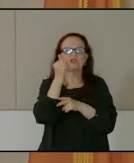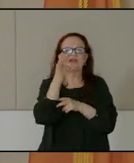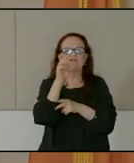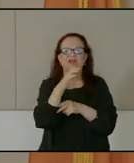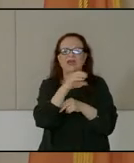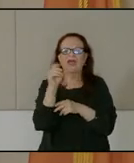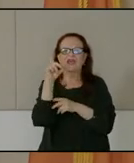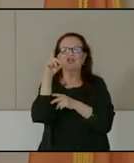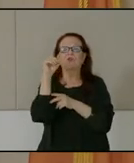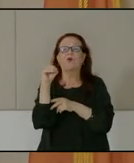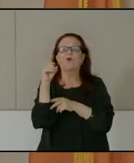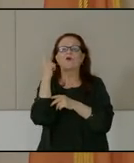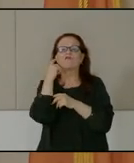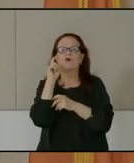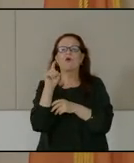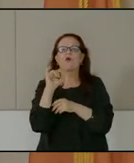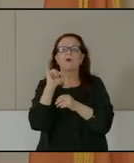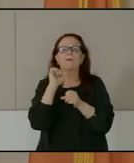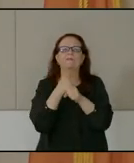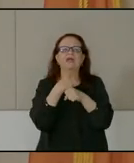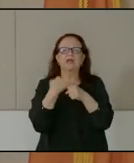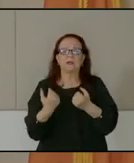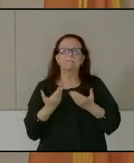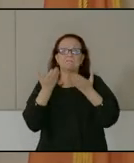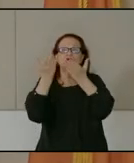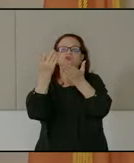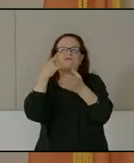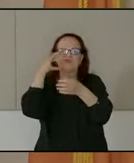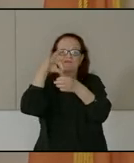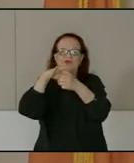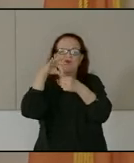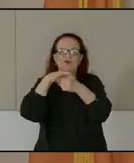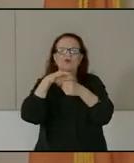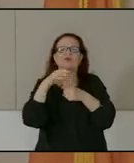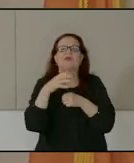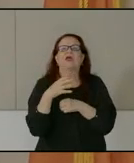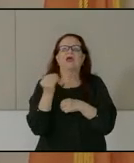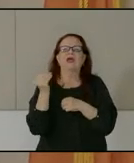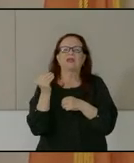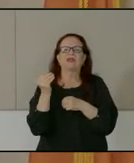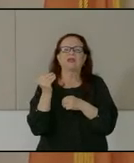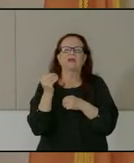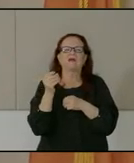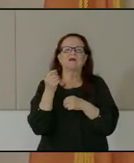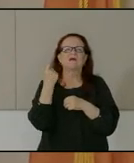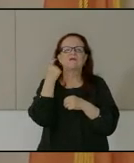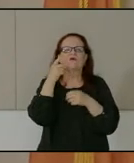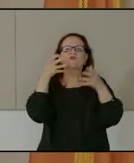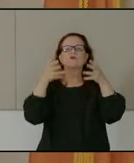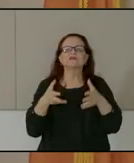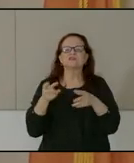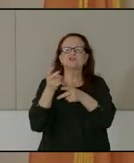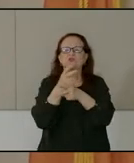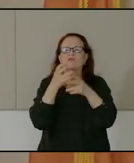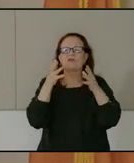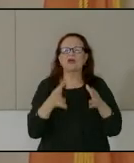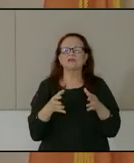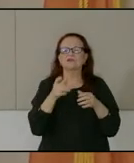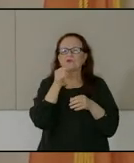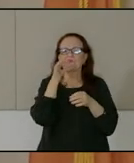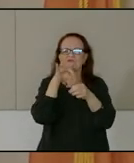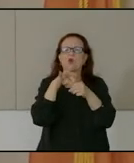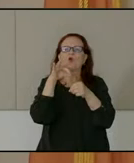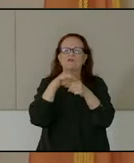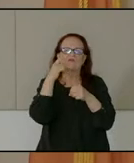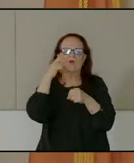for authoring this motion, Supervisor Sarmiento for being here today, and the rest of the supervisors for voting for this